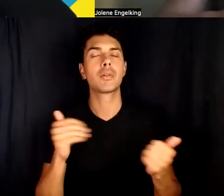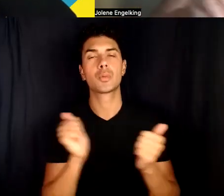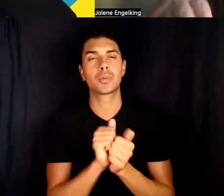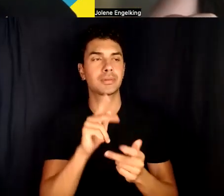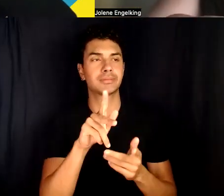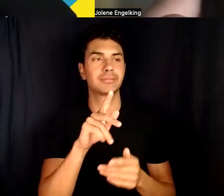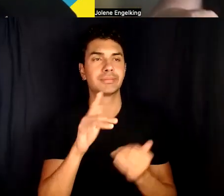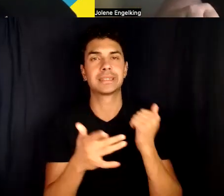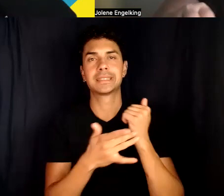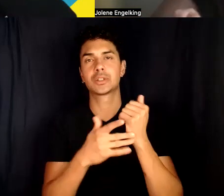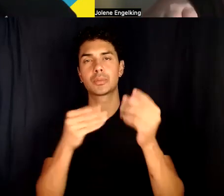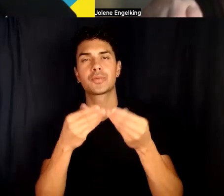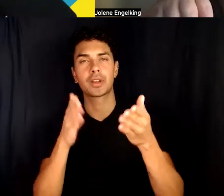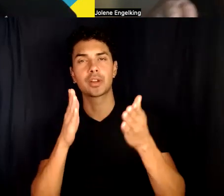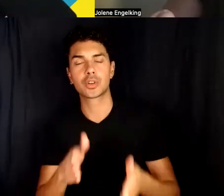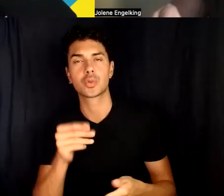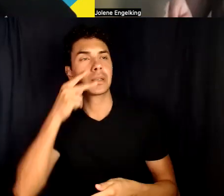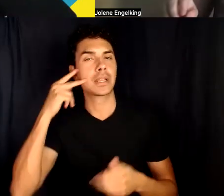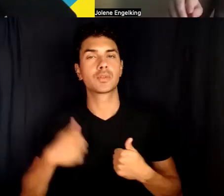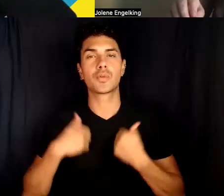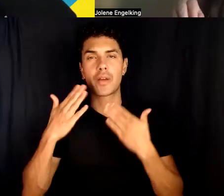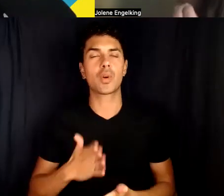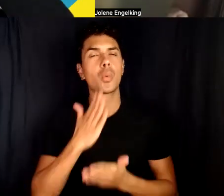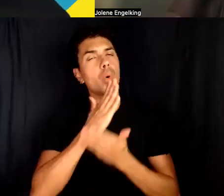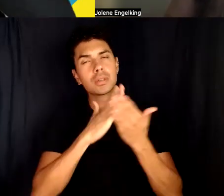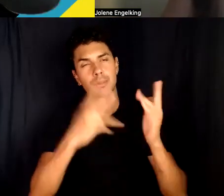that they felt in working with Native survivors?